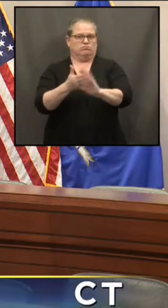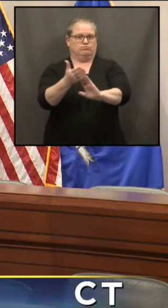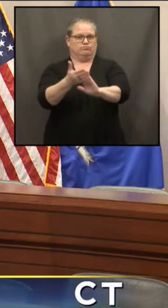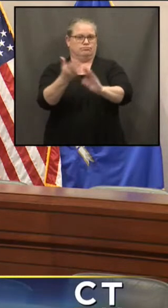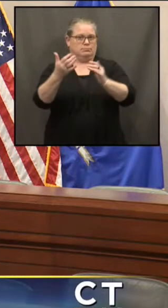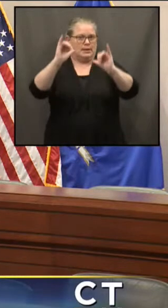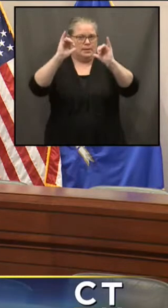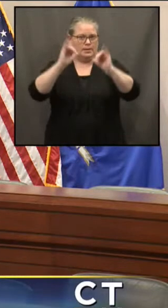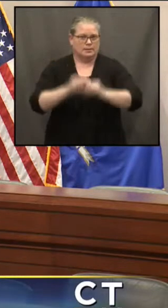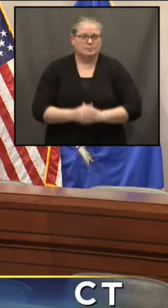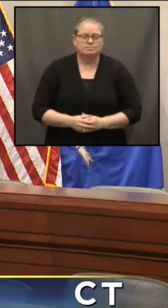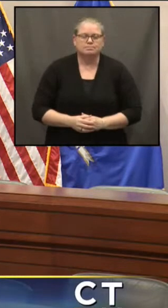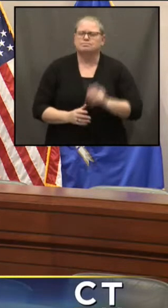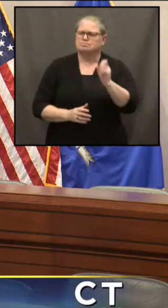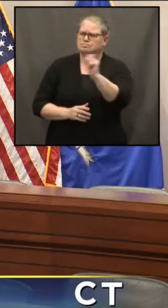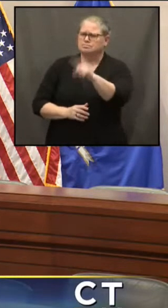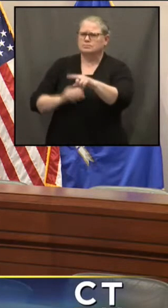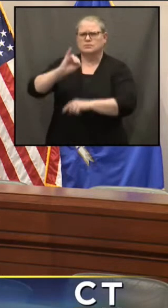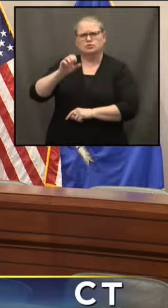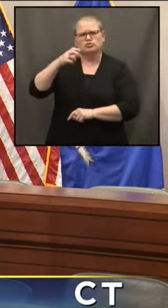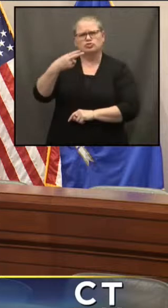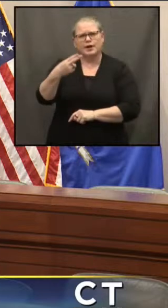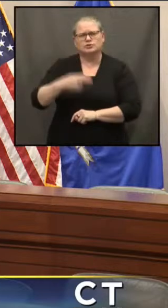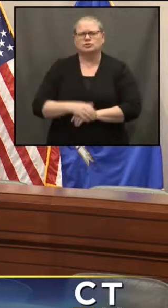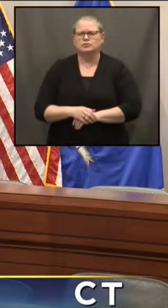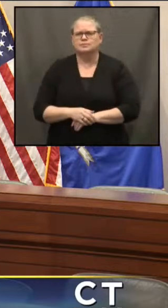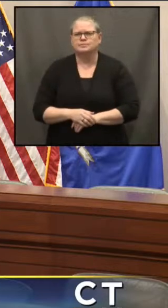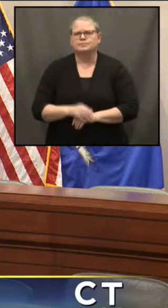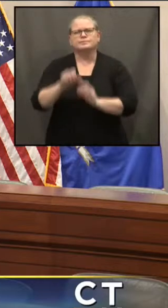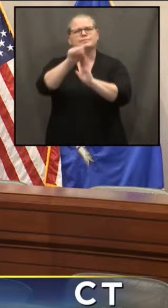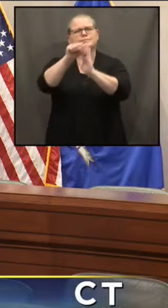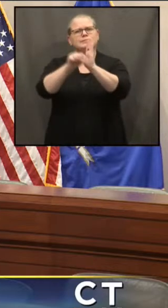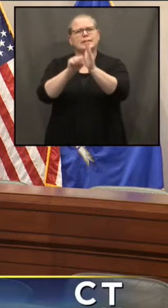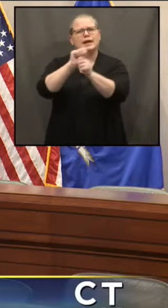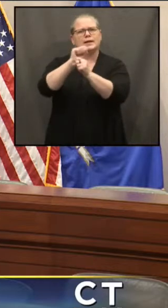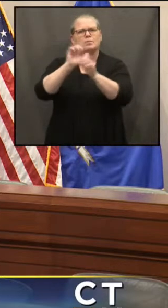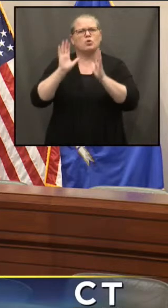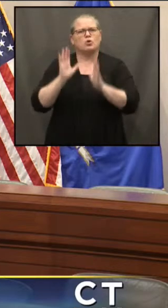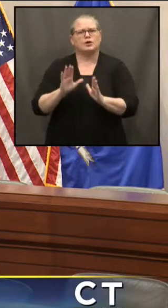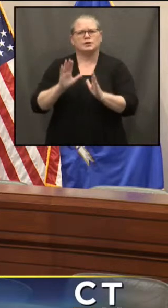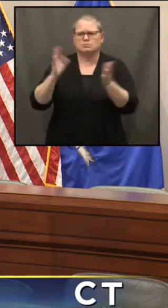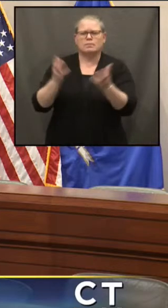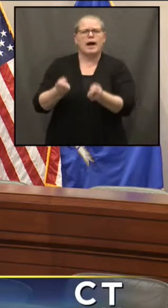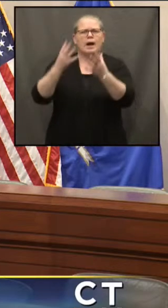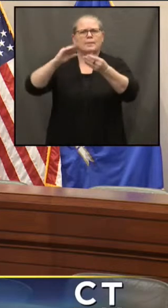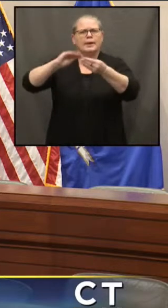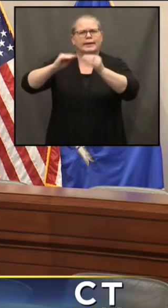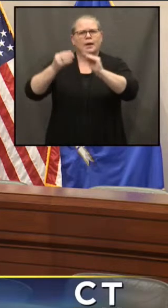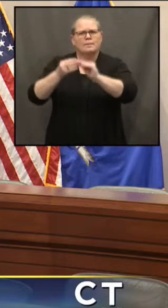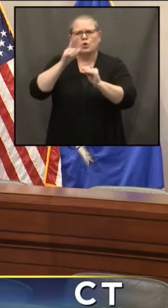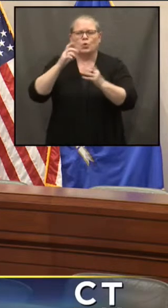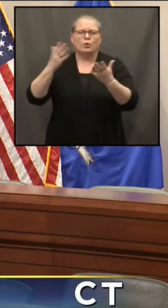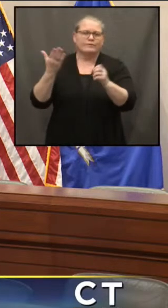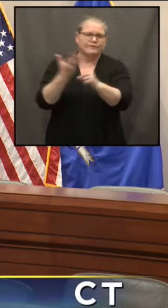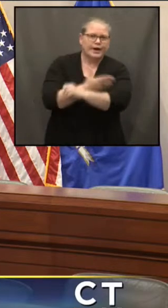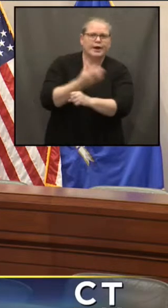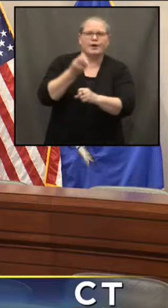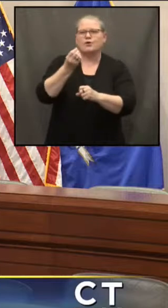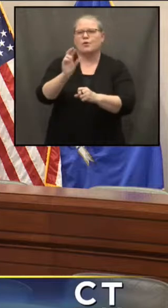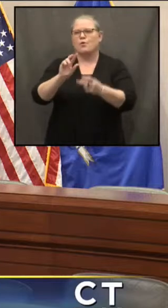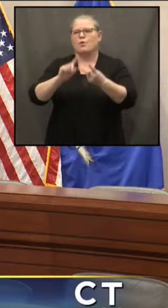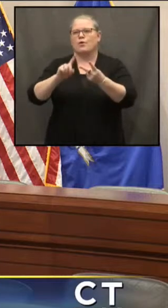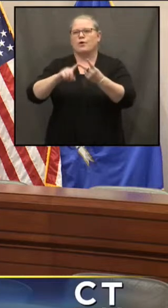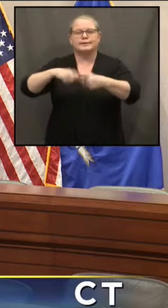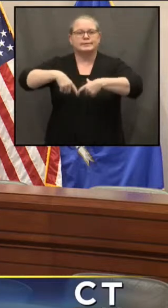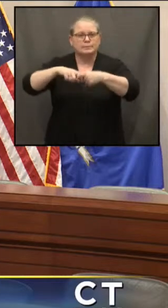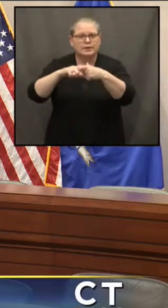been terminated or in the process of being or on suspension for either failing to